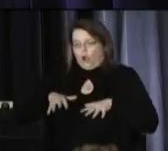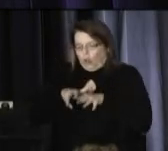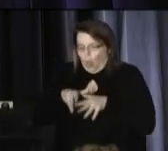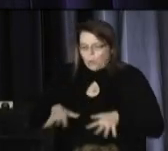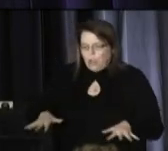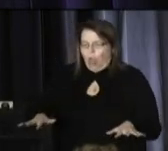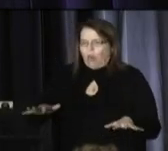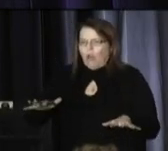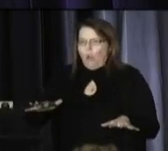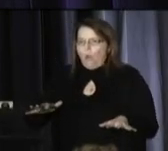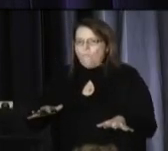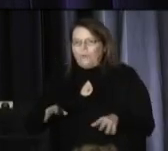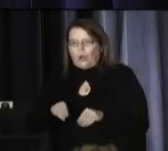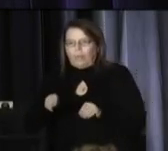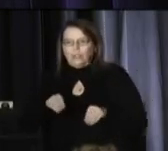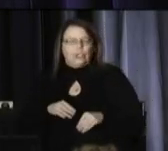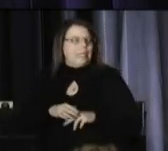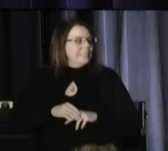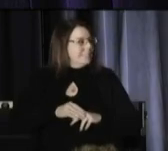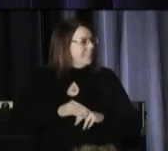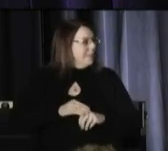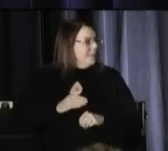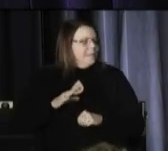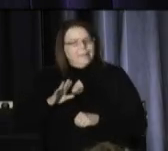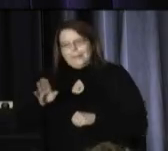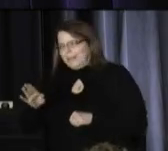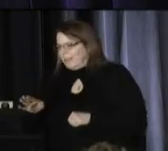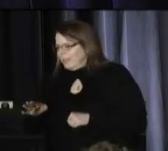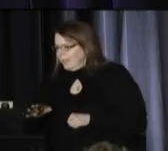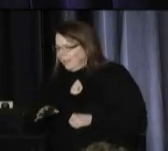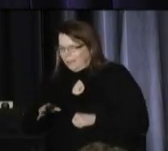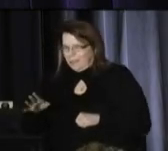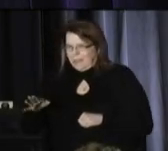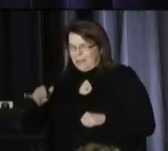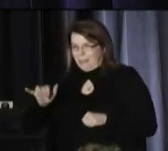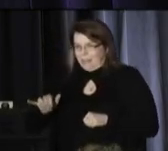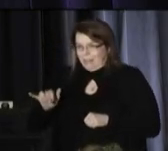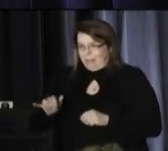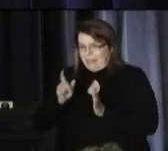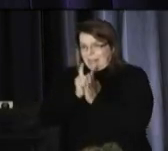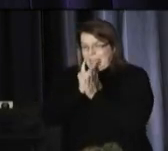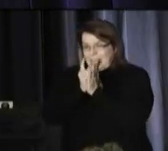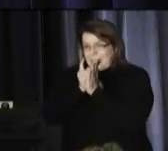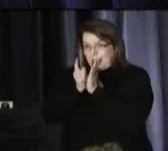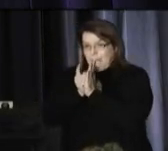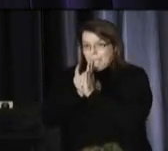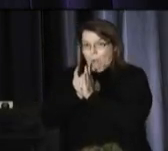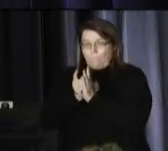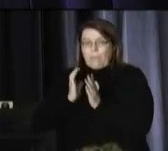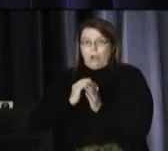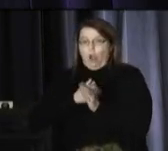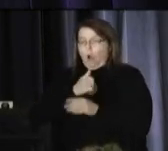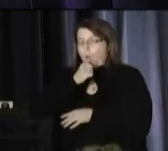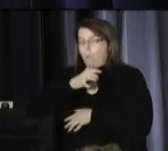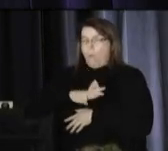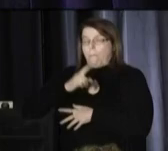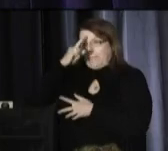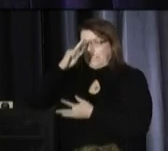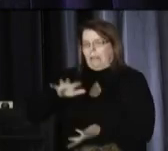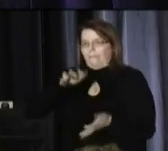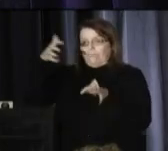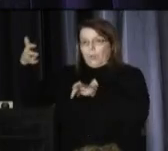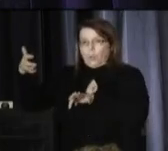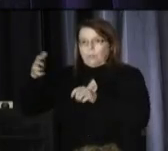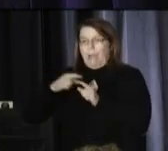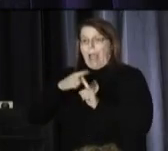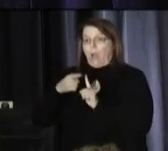sheets, got no home training, they never do. And this is the moment our woman is confused by. When